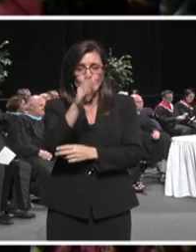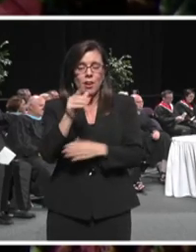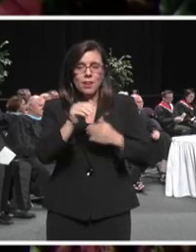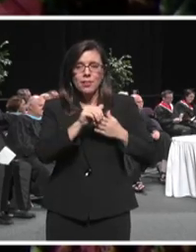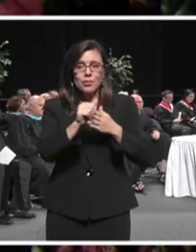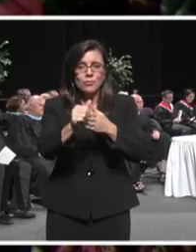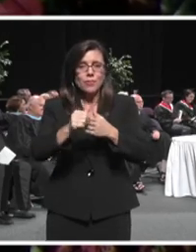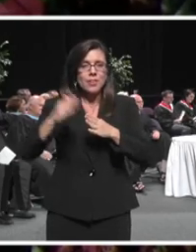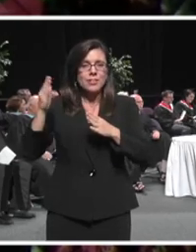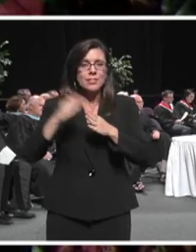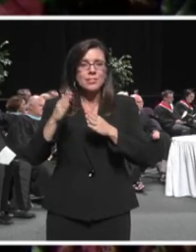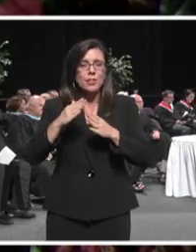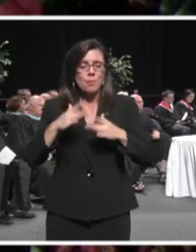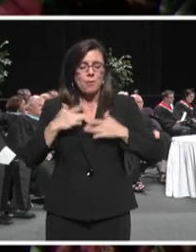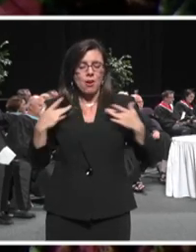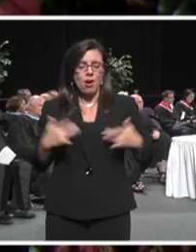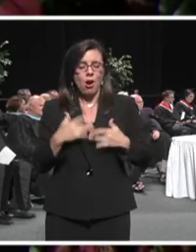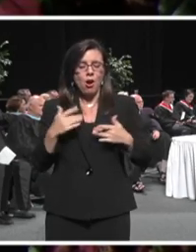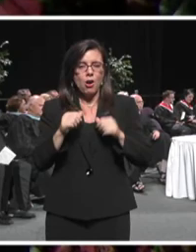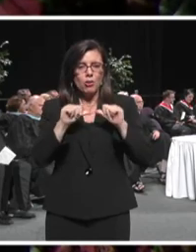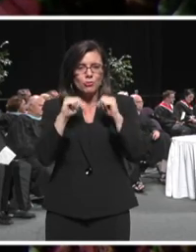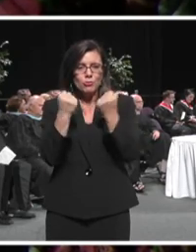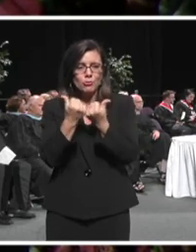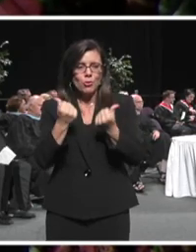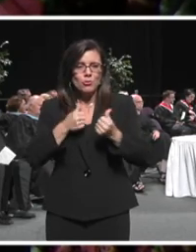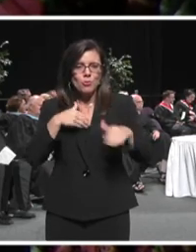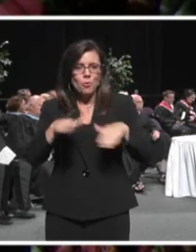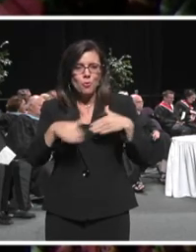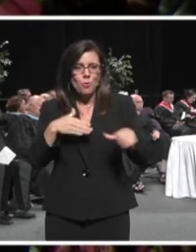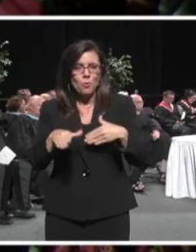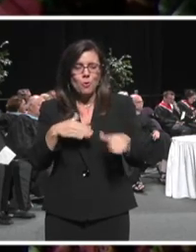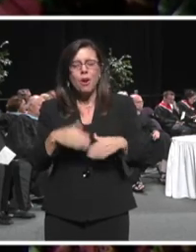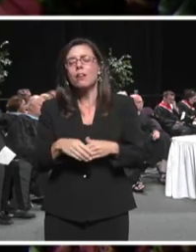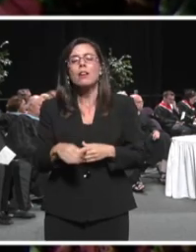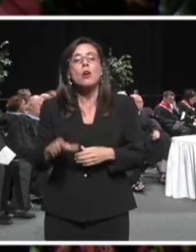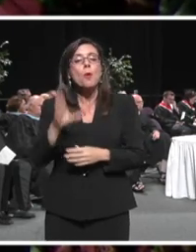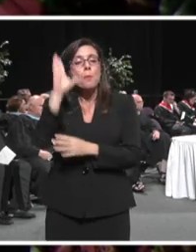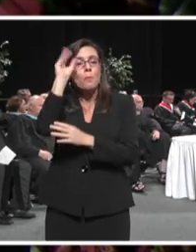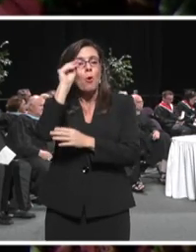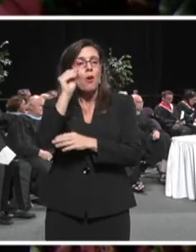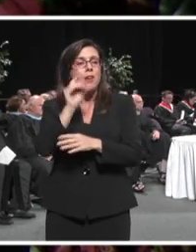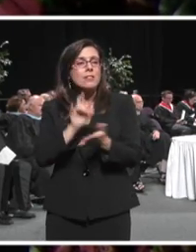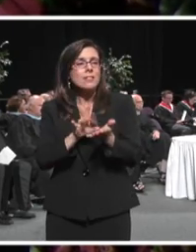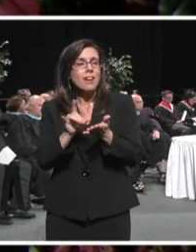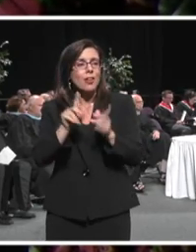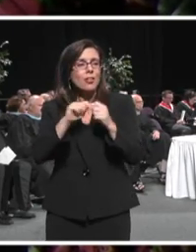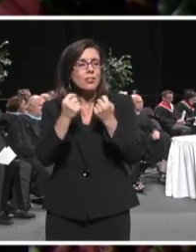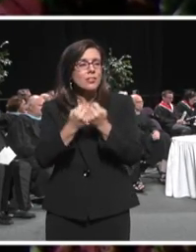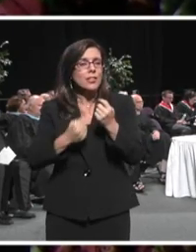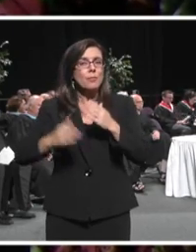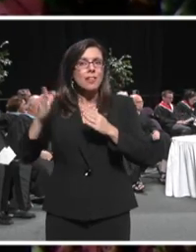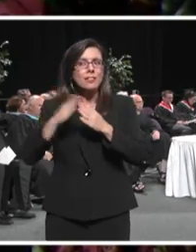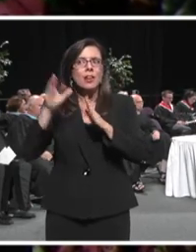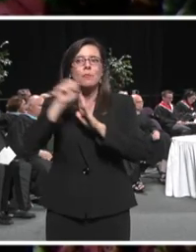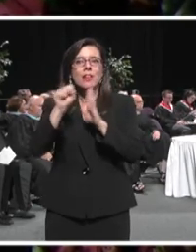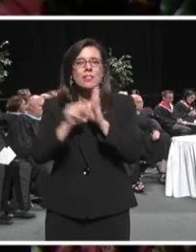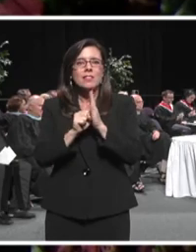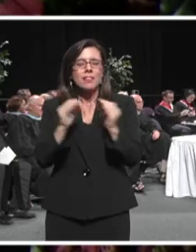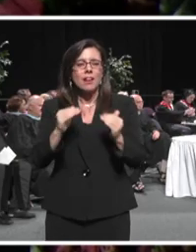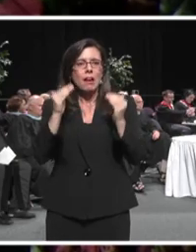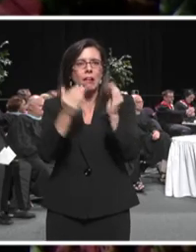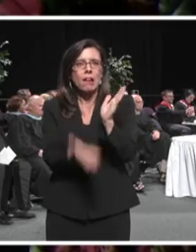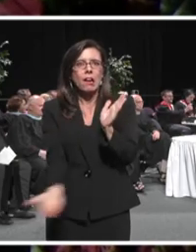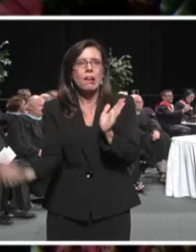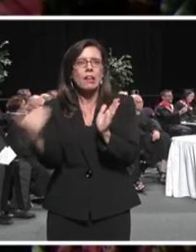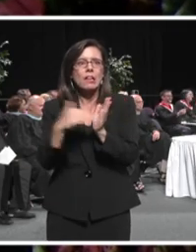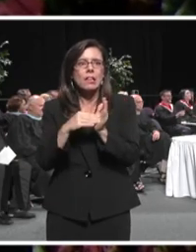donations to the American Heart Association's Heart Walk. Your boys' soccer team had its highest state ranking and again played deep